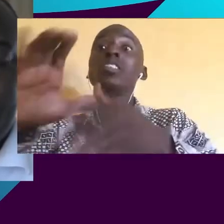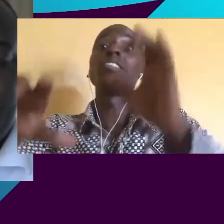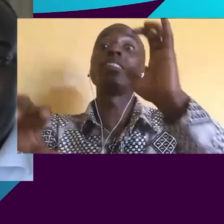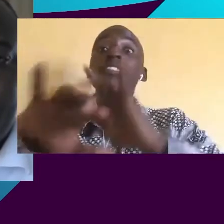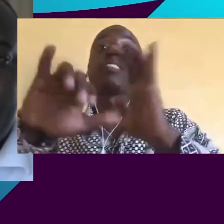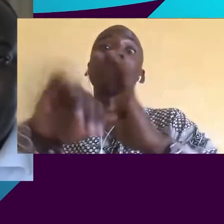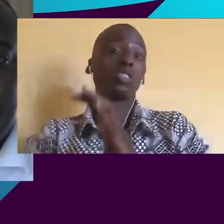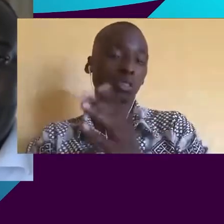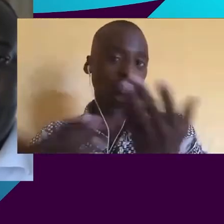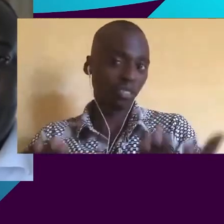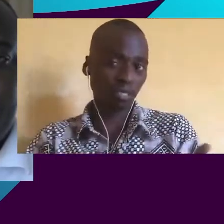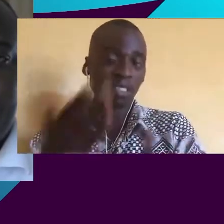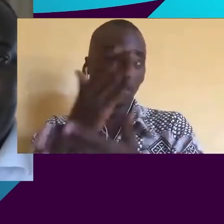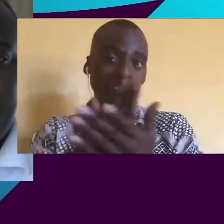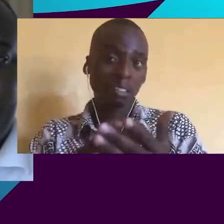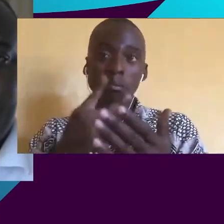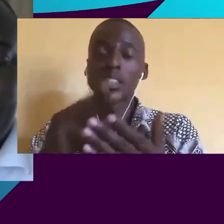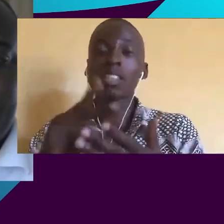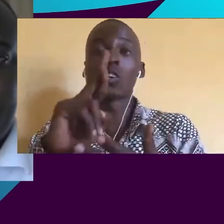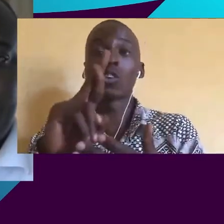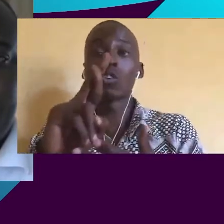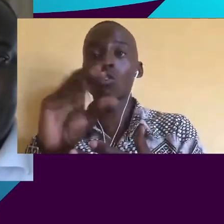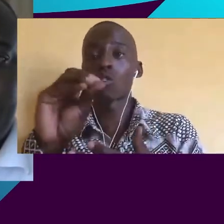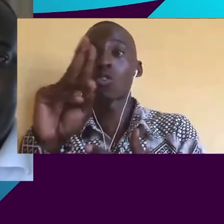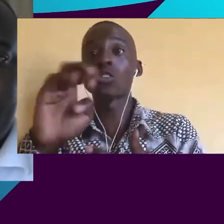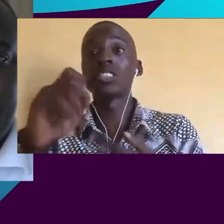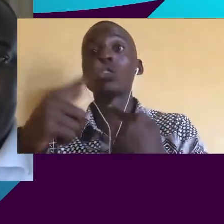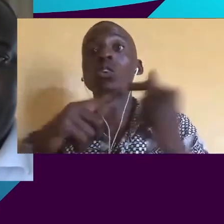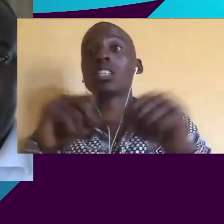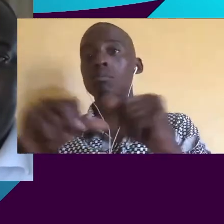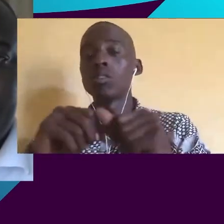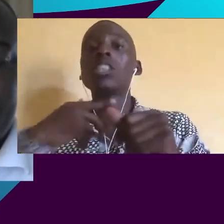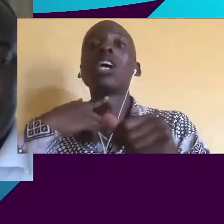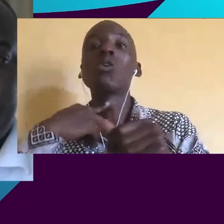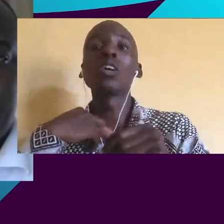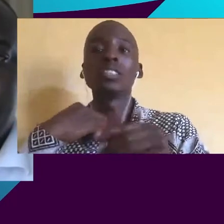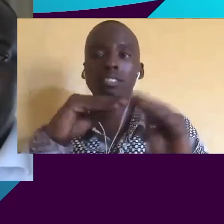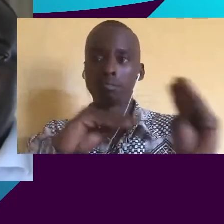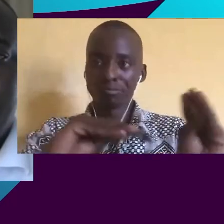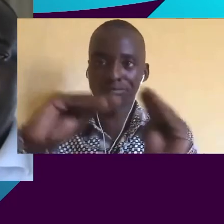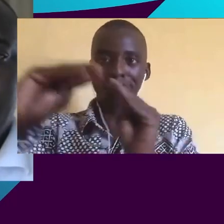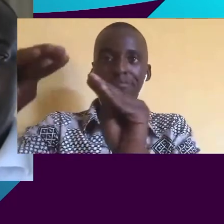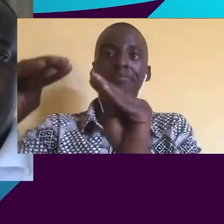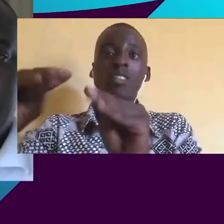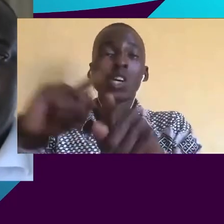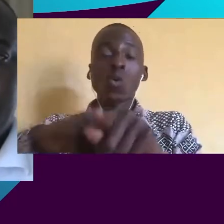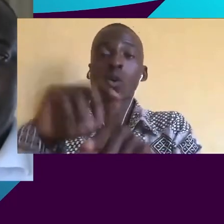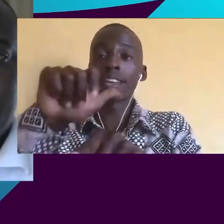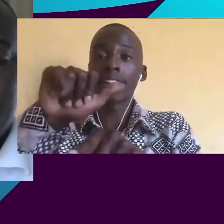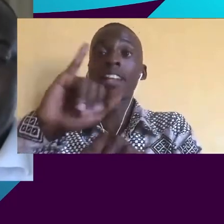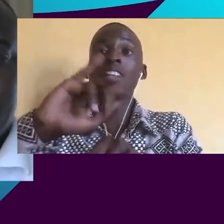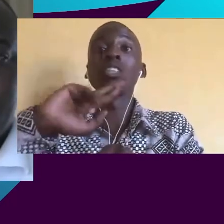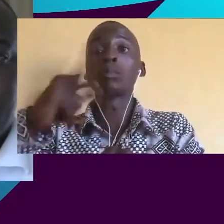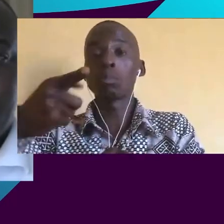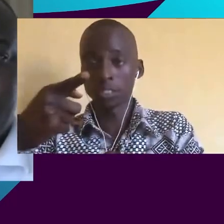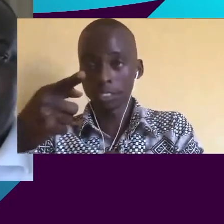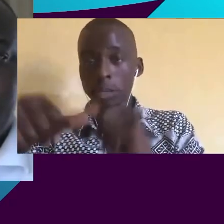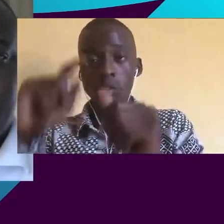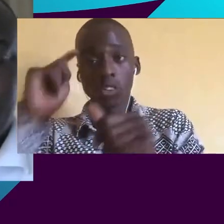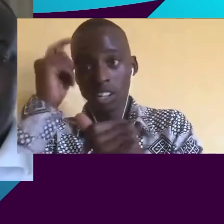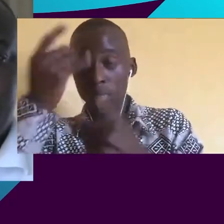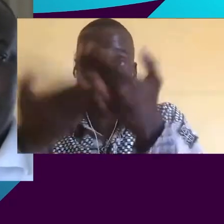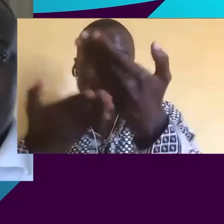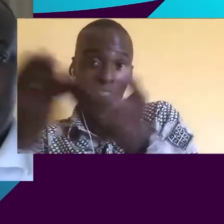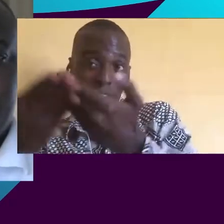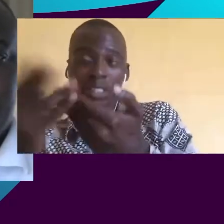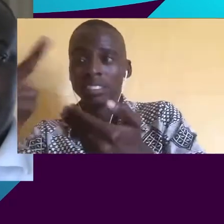that Rosette spoke about, and I'm going to move from Ali. When Ali responds to the one about government engagement, then Rosette